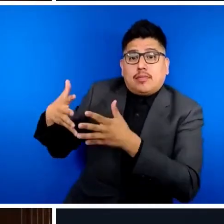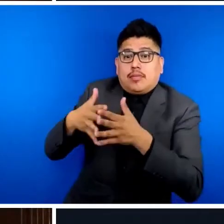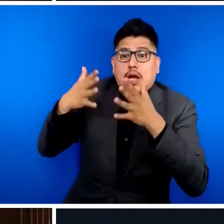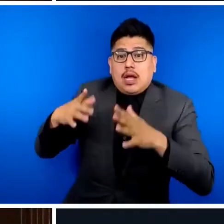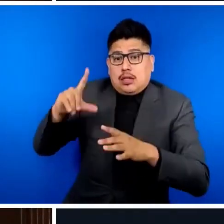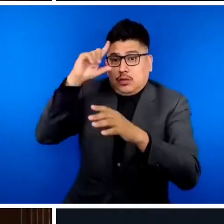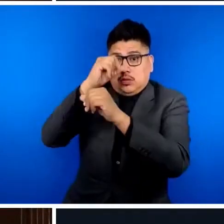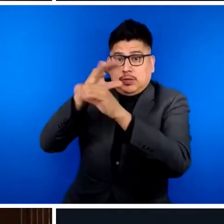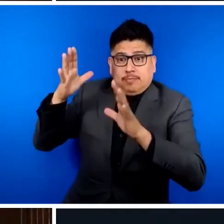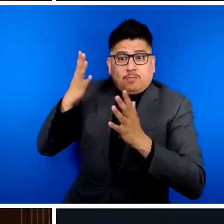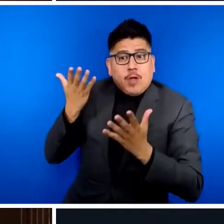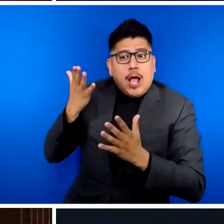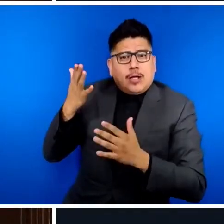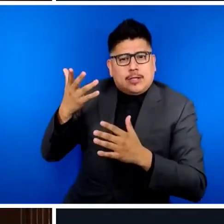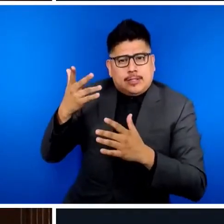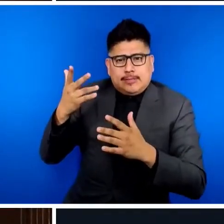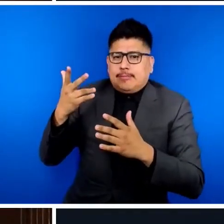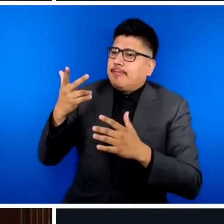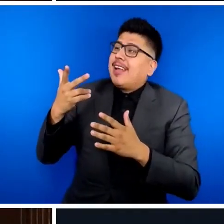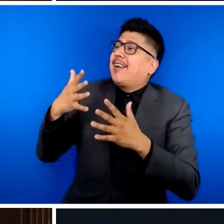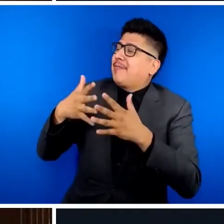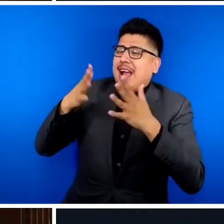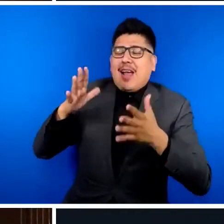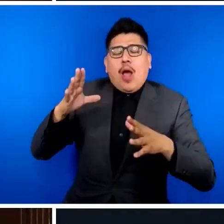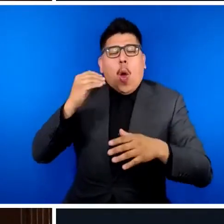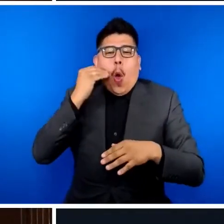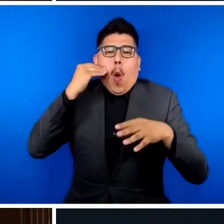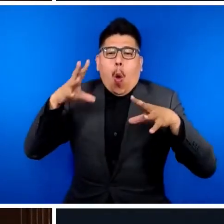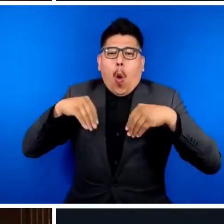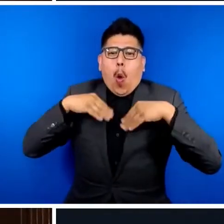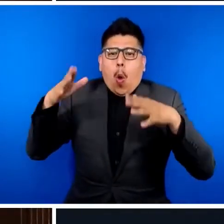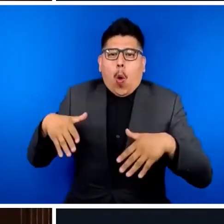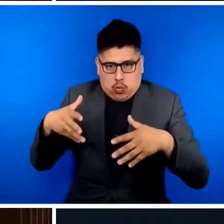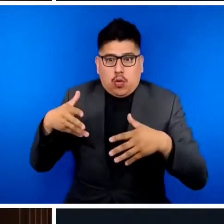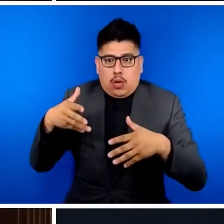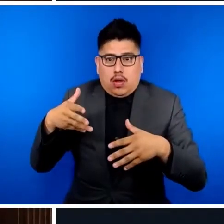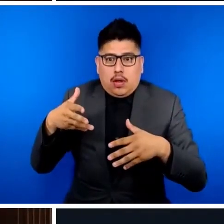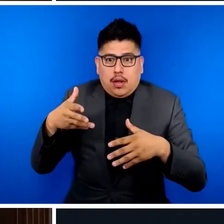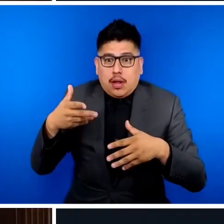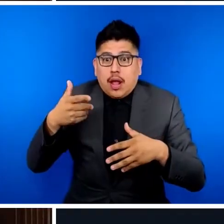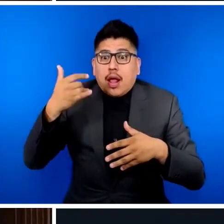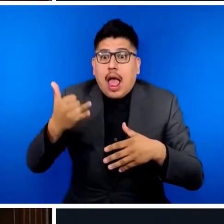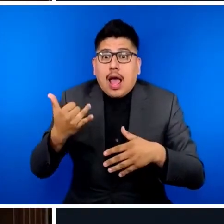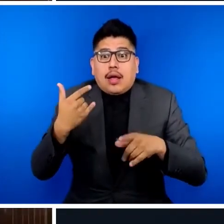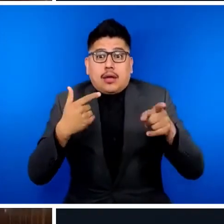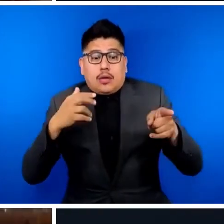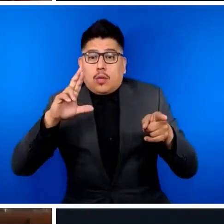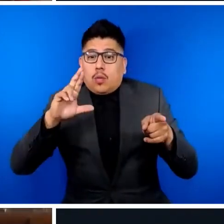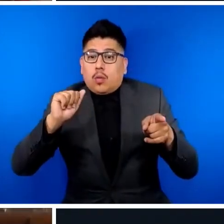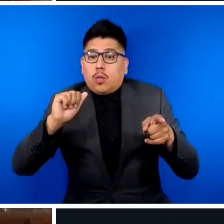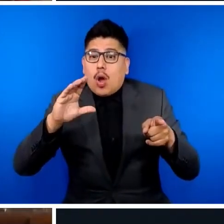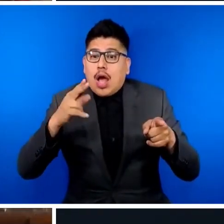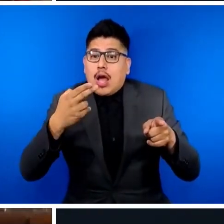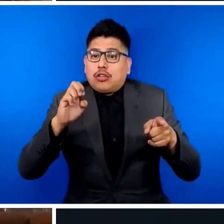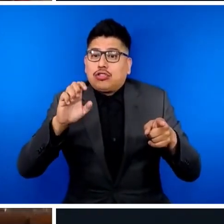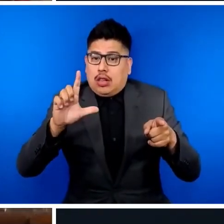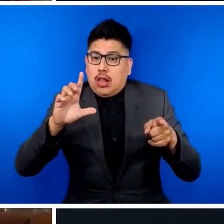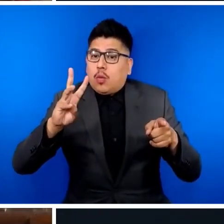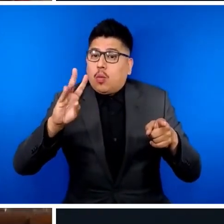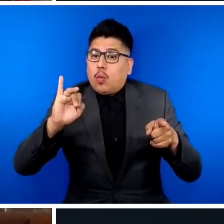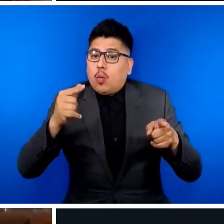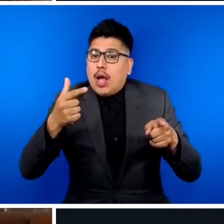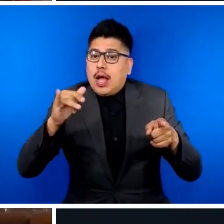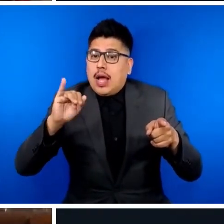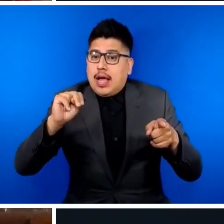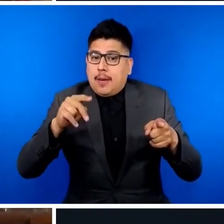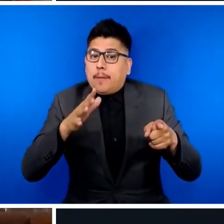ownership. With us tonight is Rachel Wiggins, a mom of two from Houston. She placed bids on 20 homes